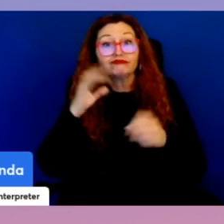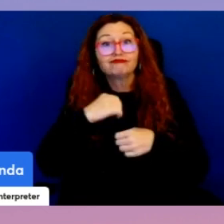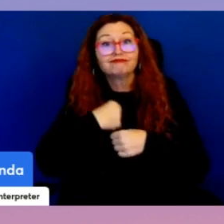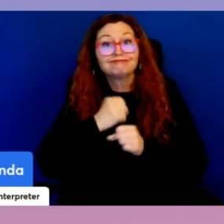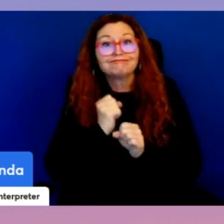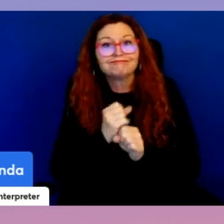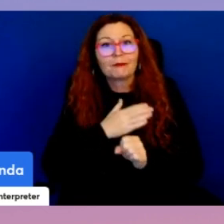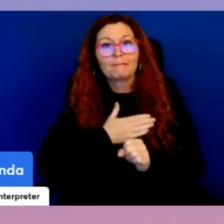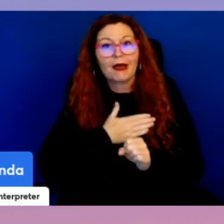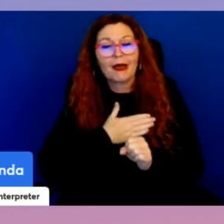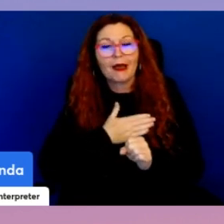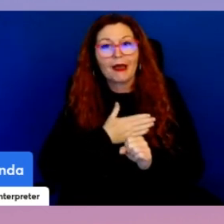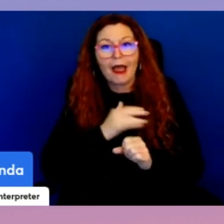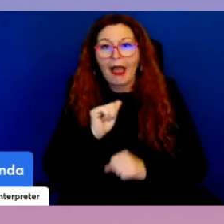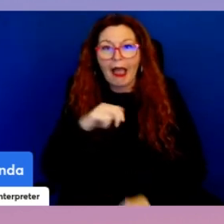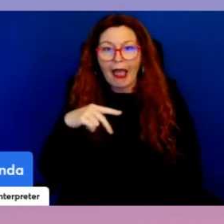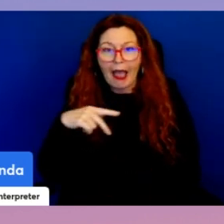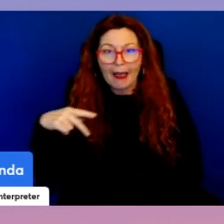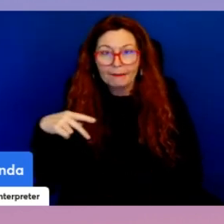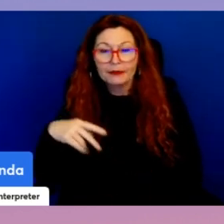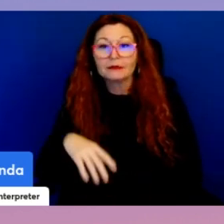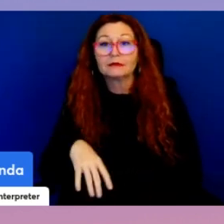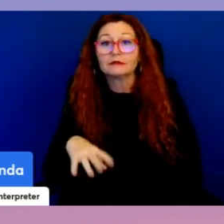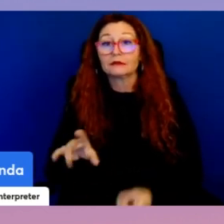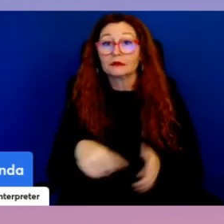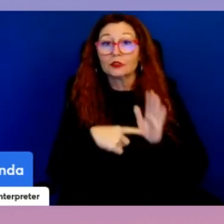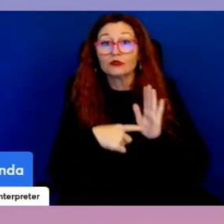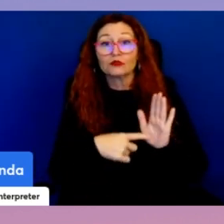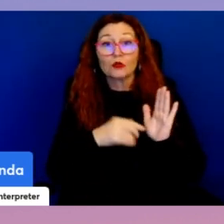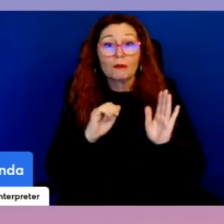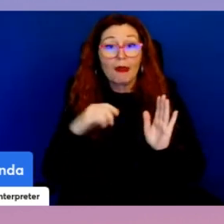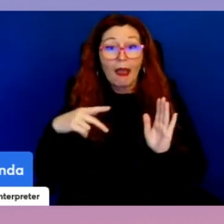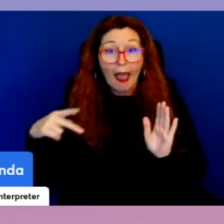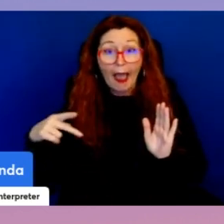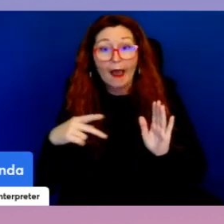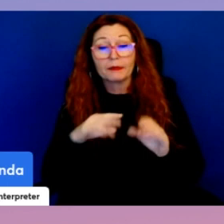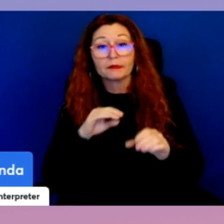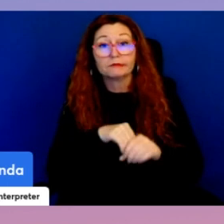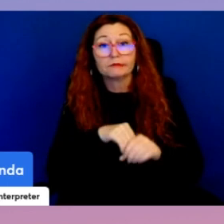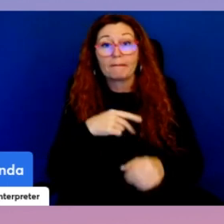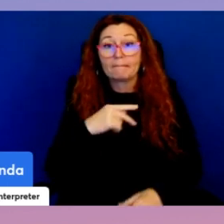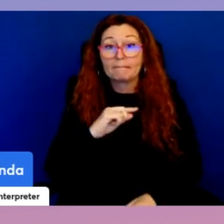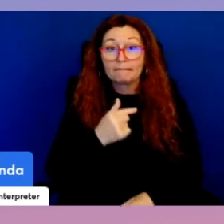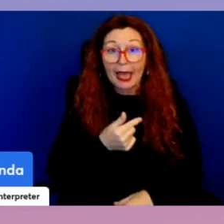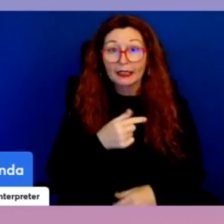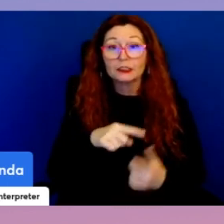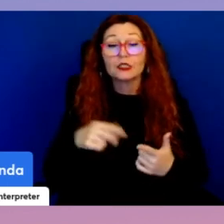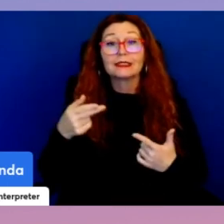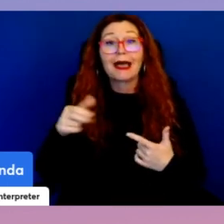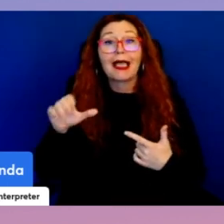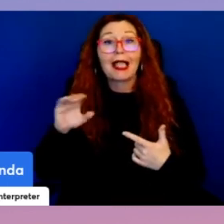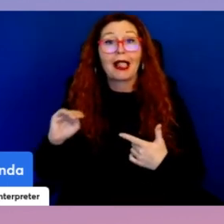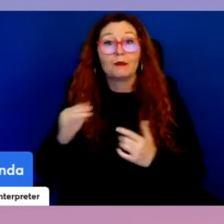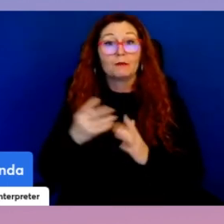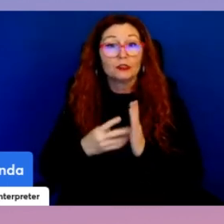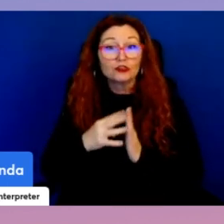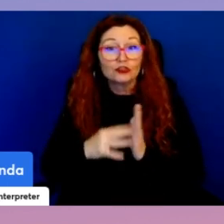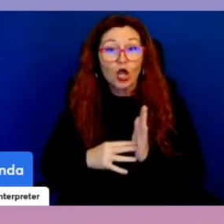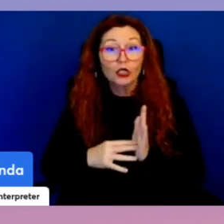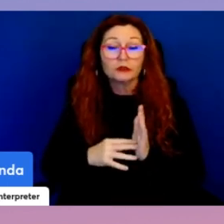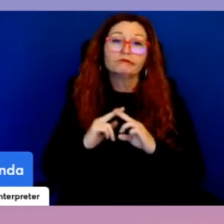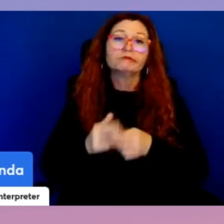Helm chart. I've exposed my application or packaged my application as a Helm chart, called it school